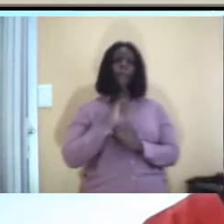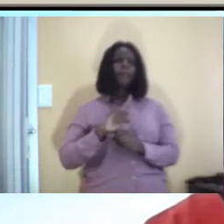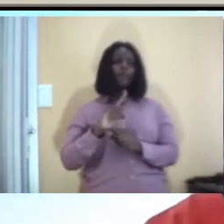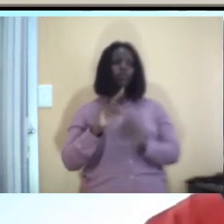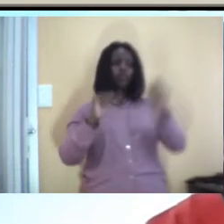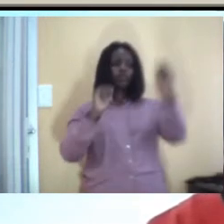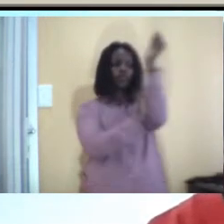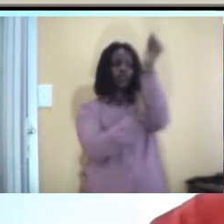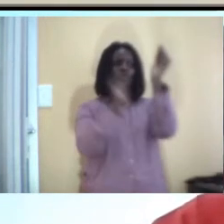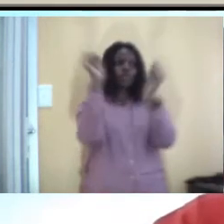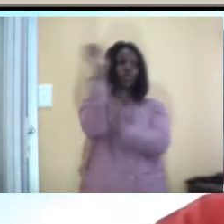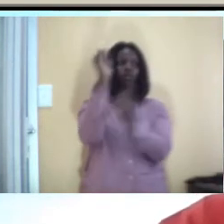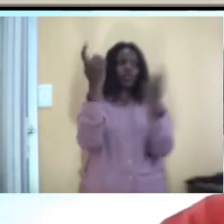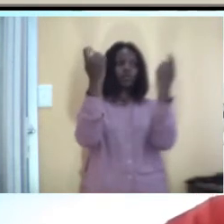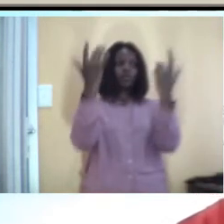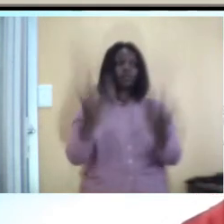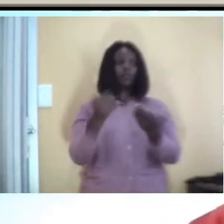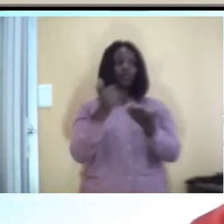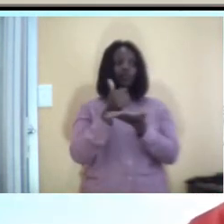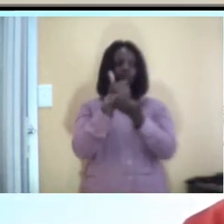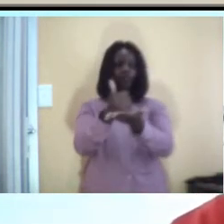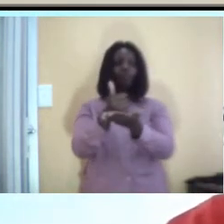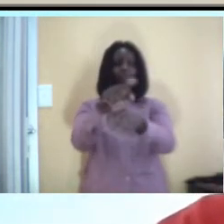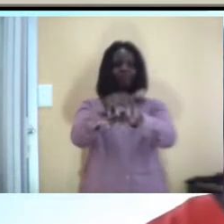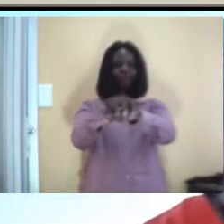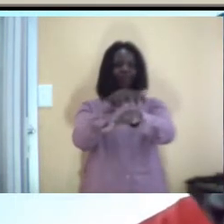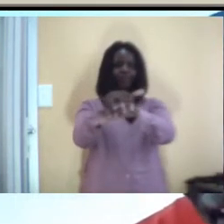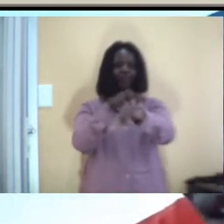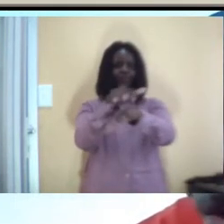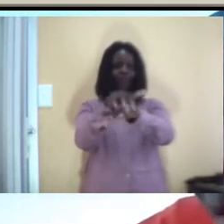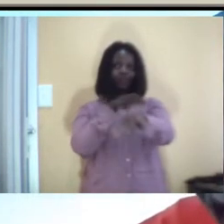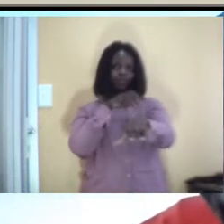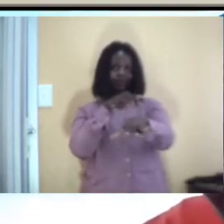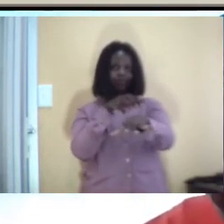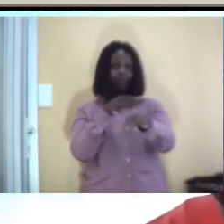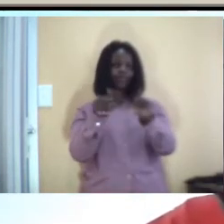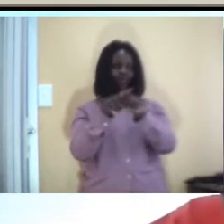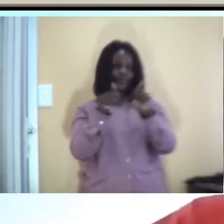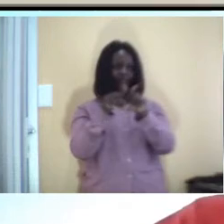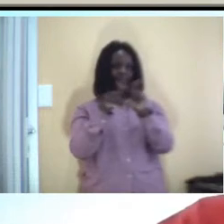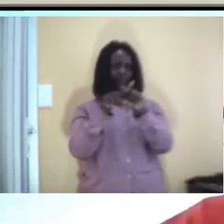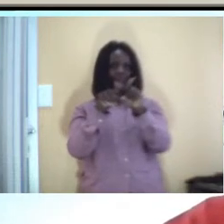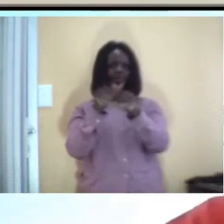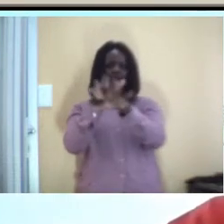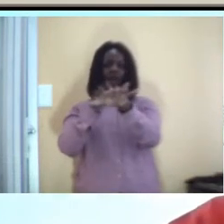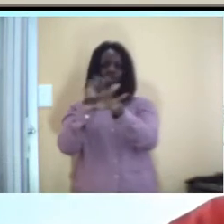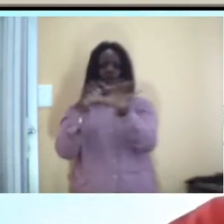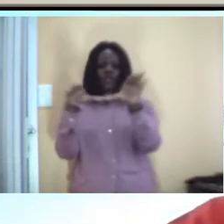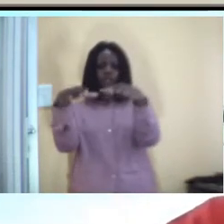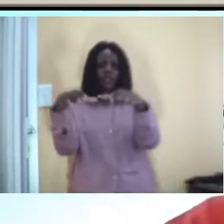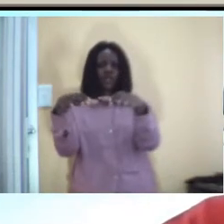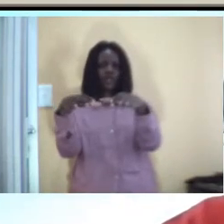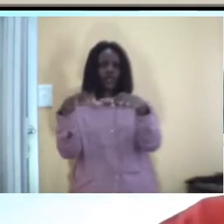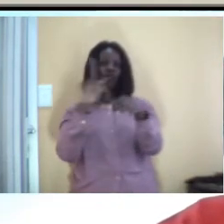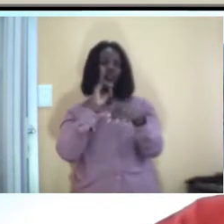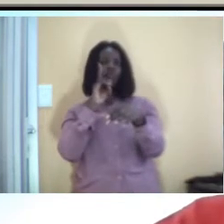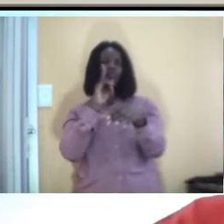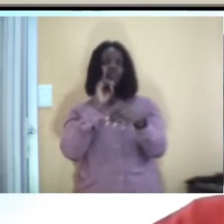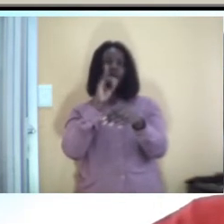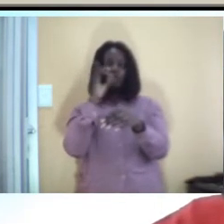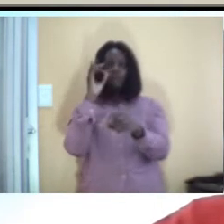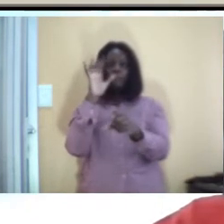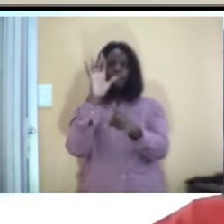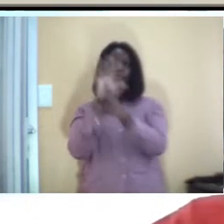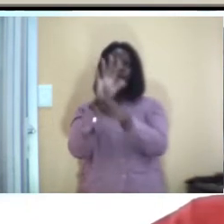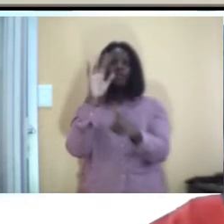the budget to assist farmers and the agriculture sector to address the impact of the virus and